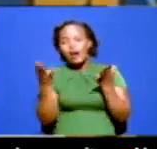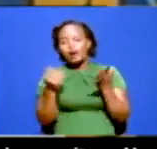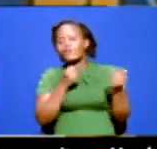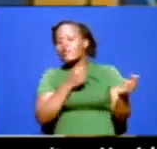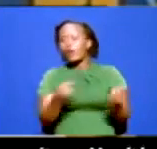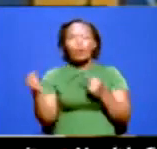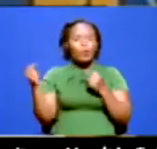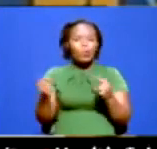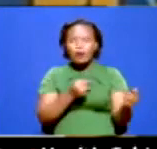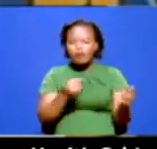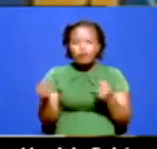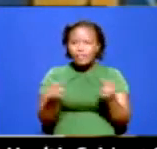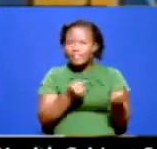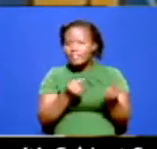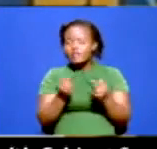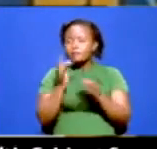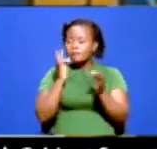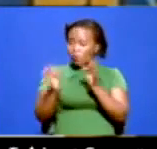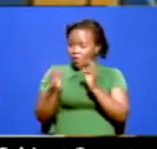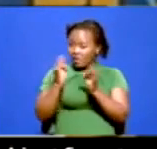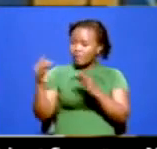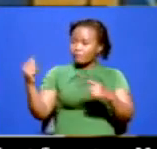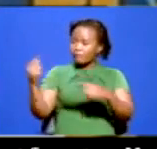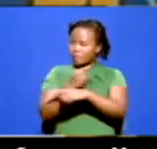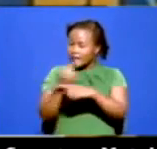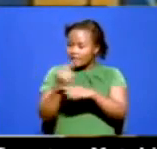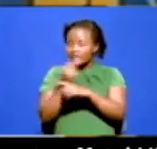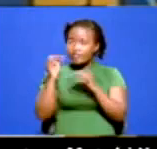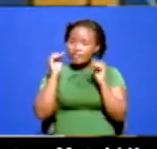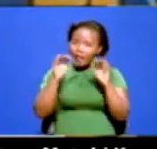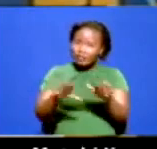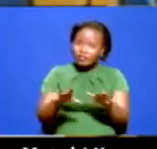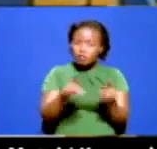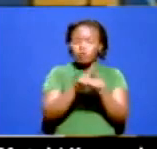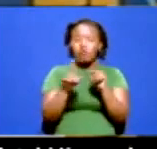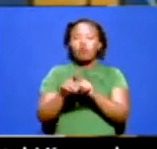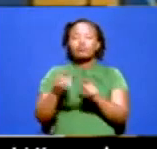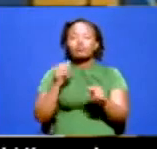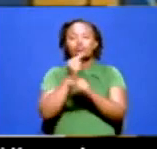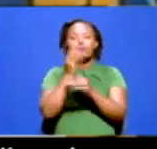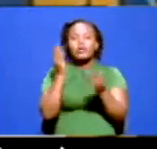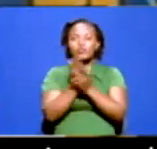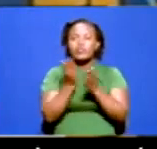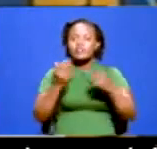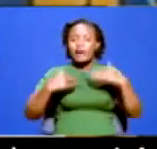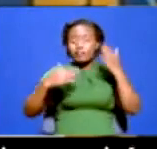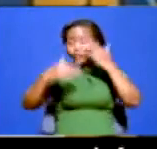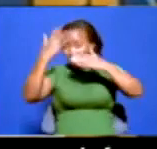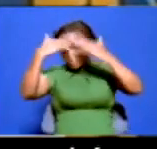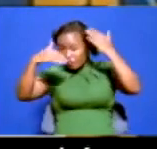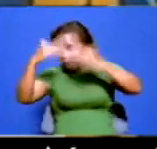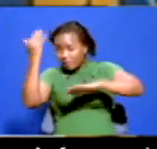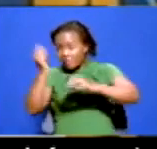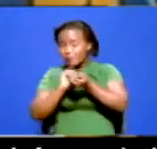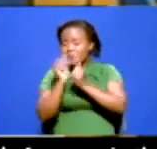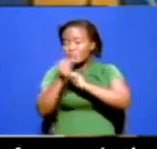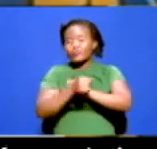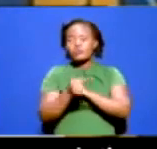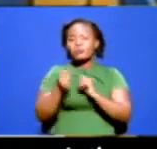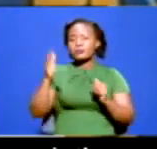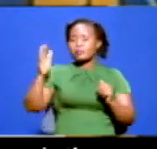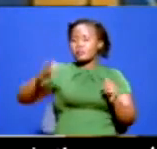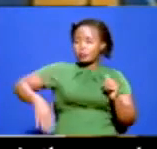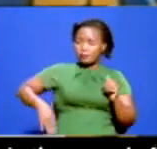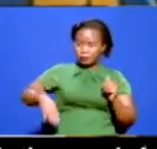you don't train and be ahead of the curve of the changes, then you lag behind. And I